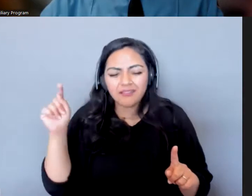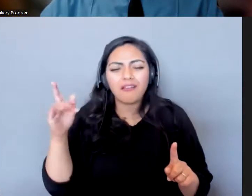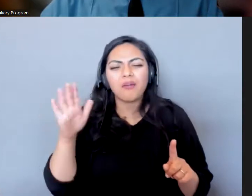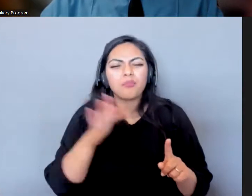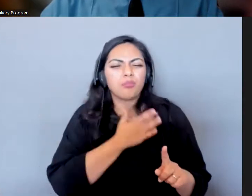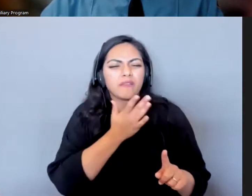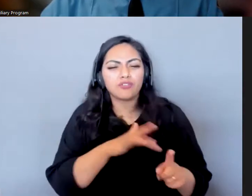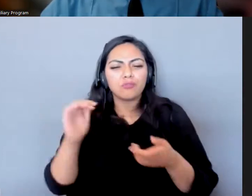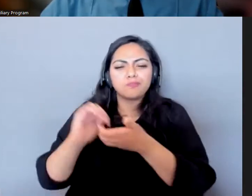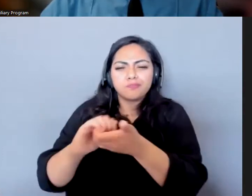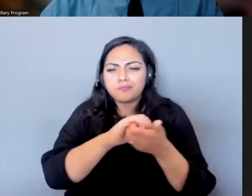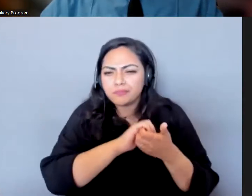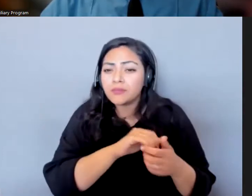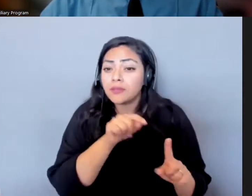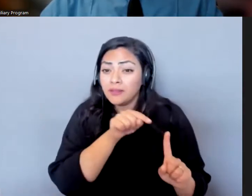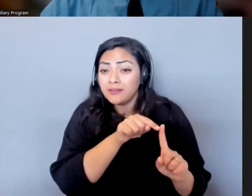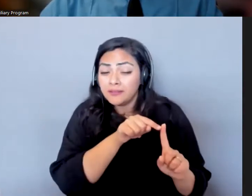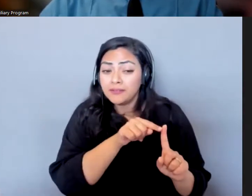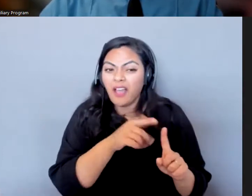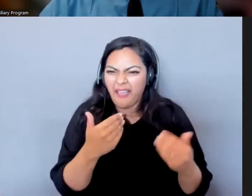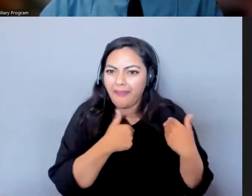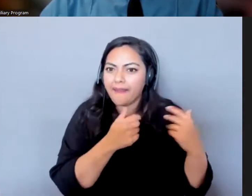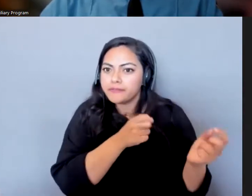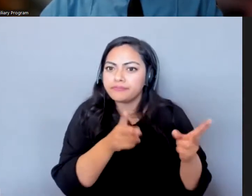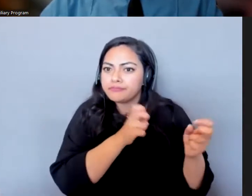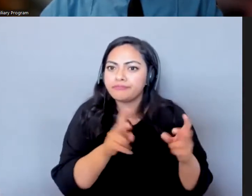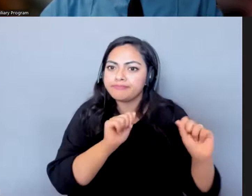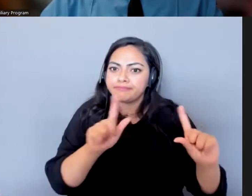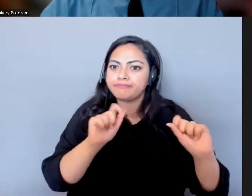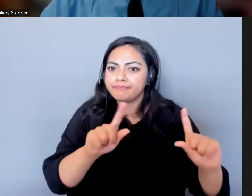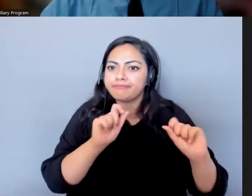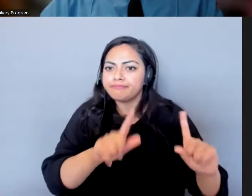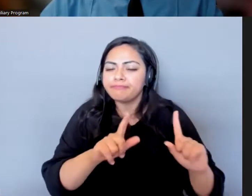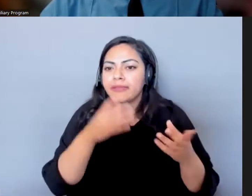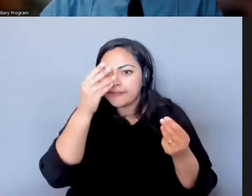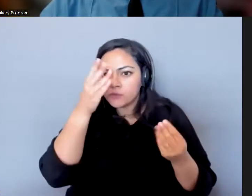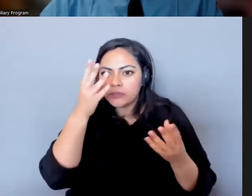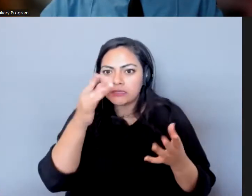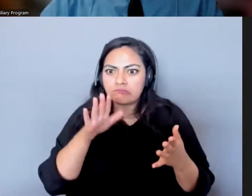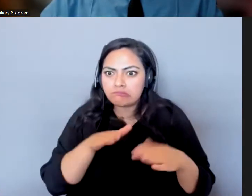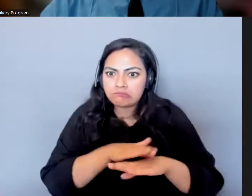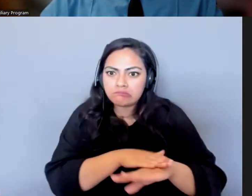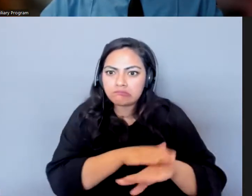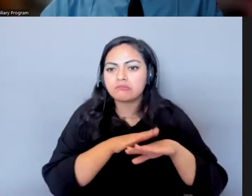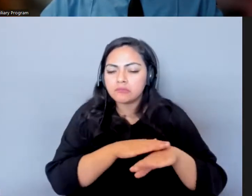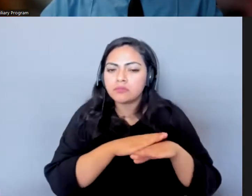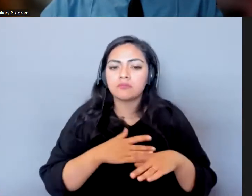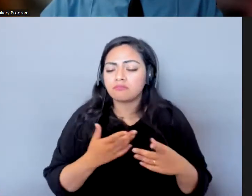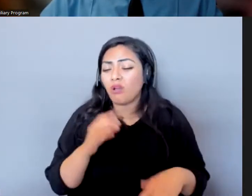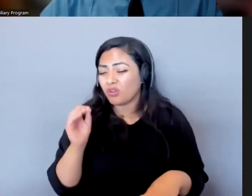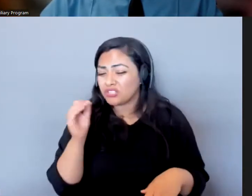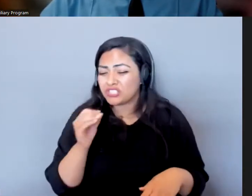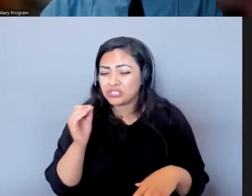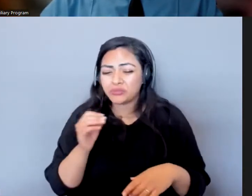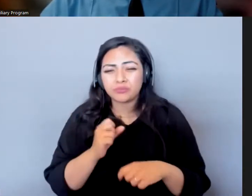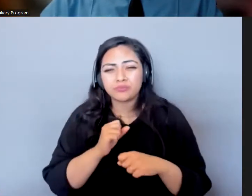provincial partners that are involved in financial security for individuals. Ontario Securities Commission, many